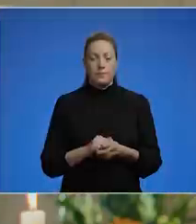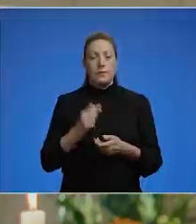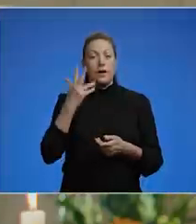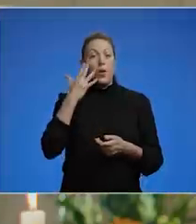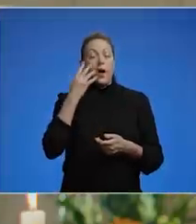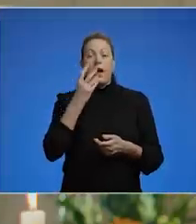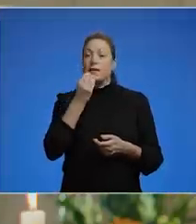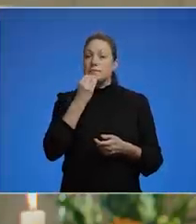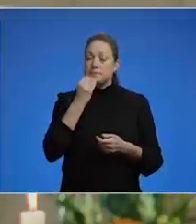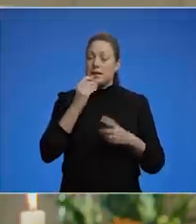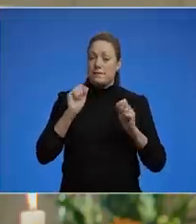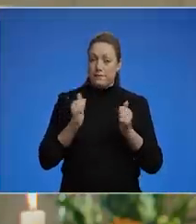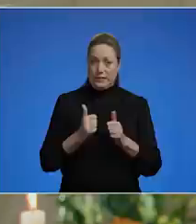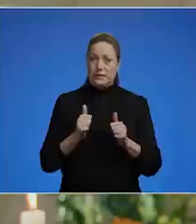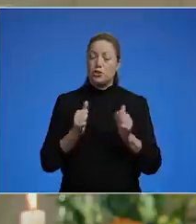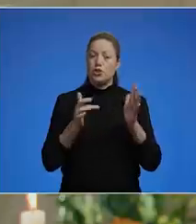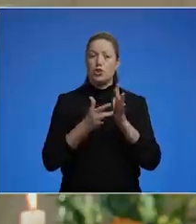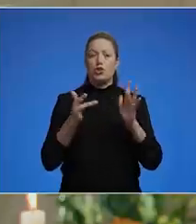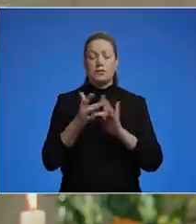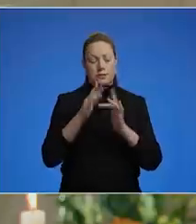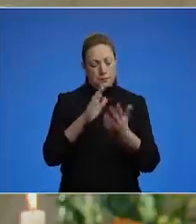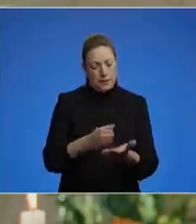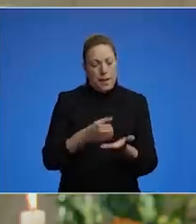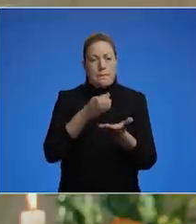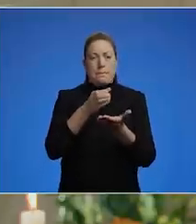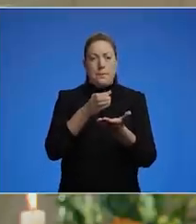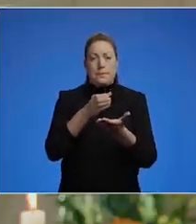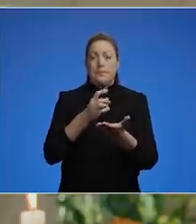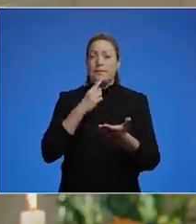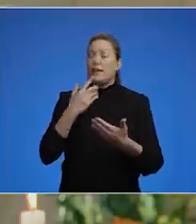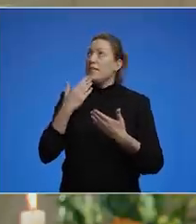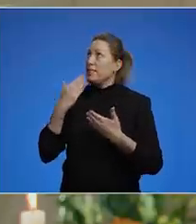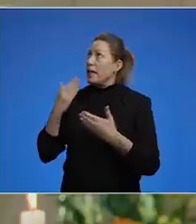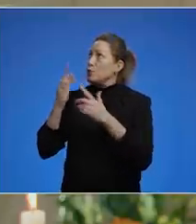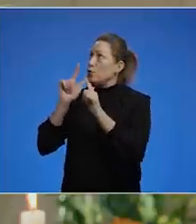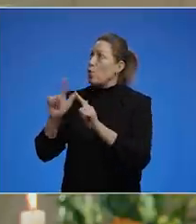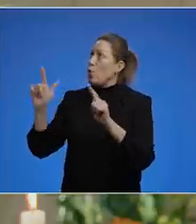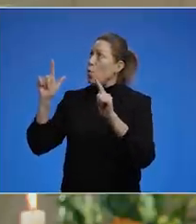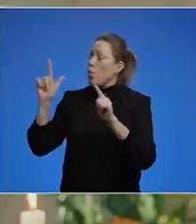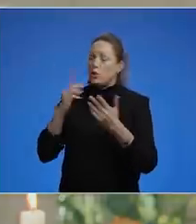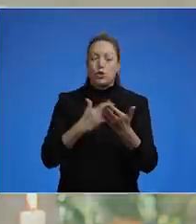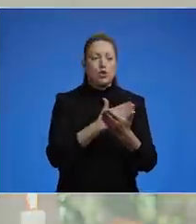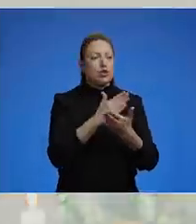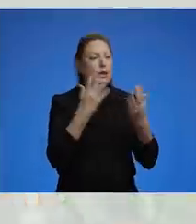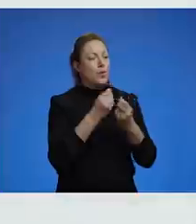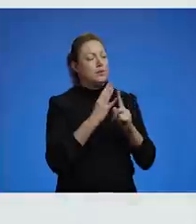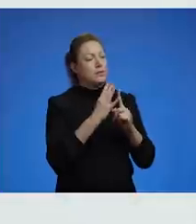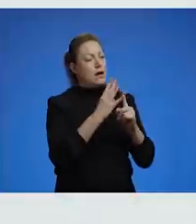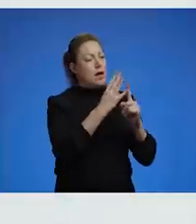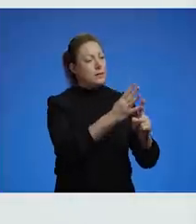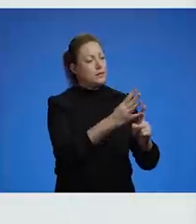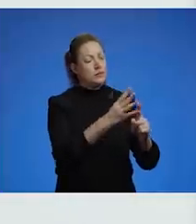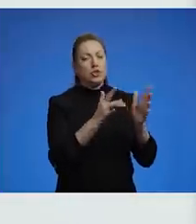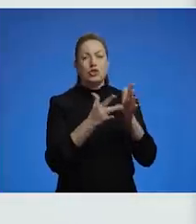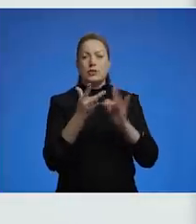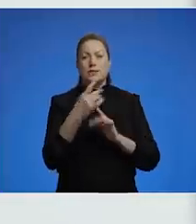In a similar way, when supper was ended, he took the chalice, and once more giving thanks, he gave it to his disciples, saying, "Take this, all of